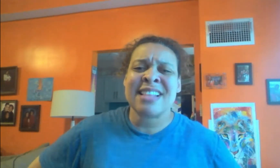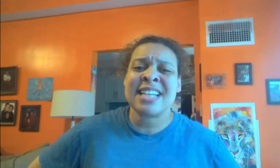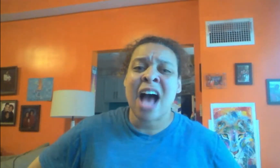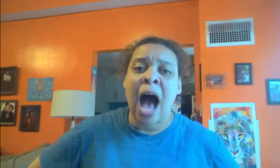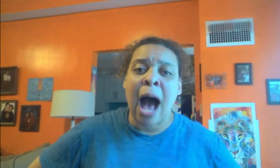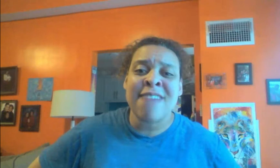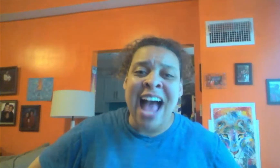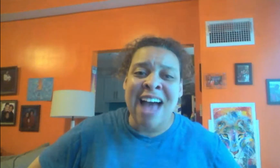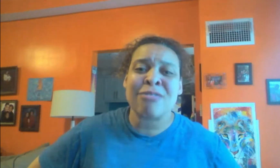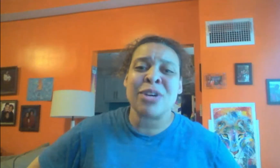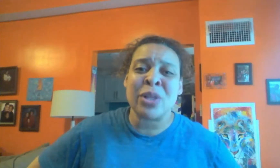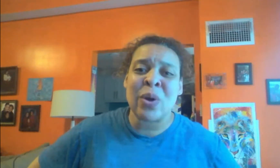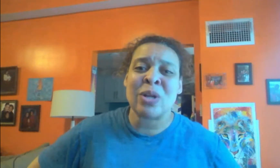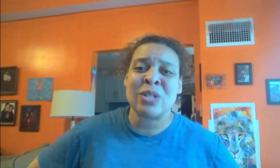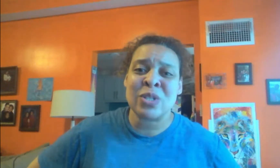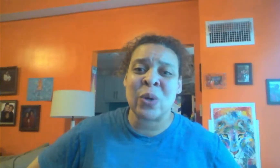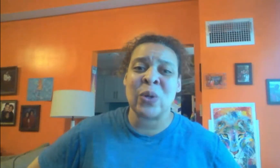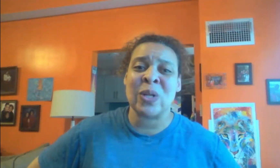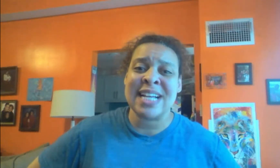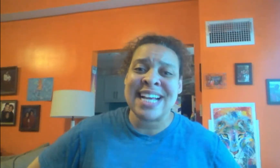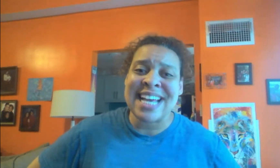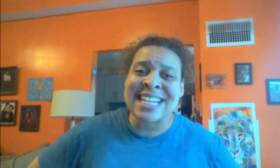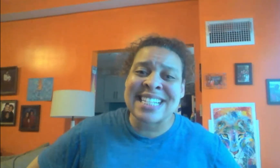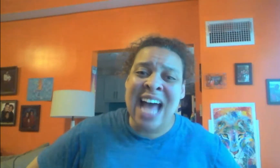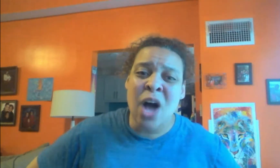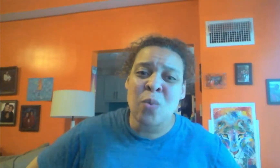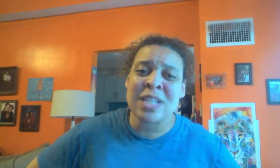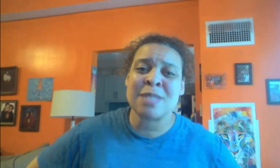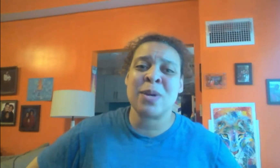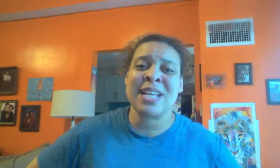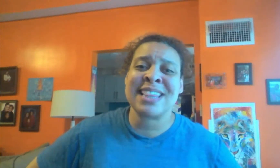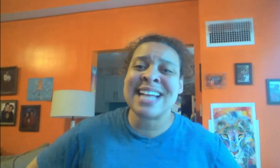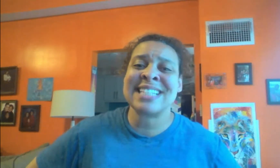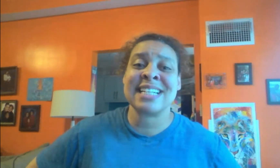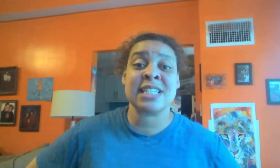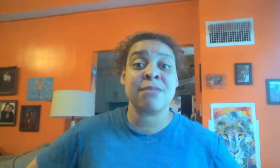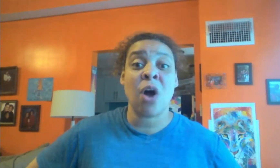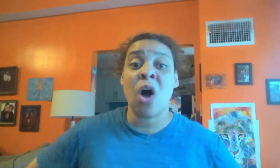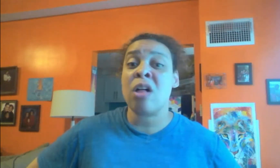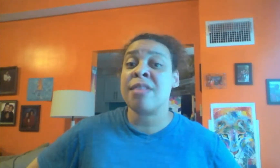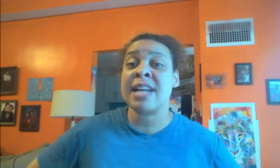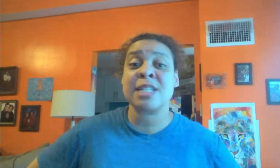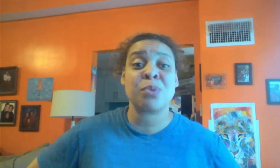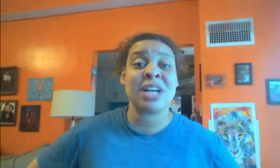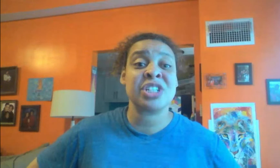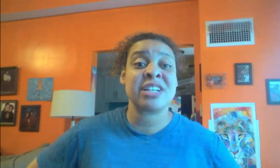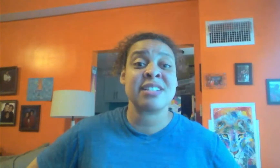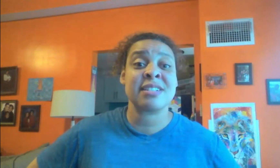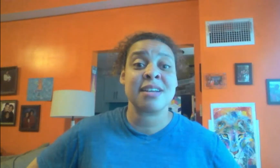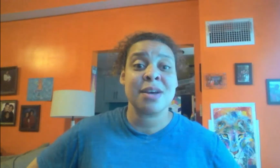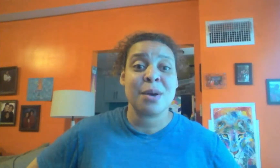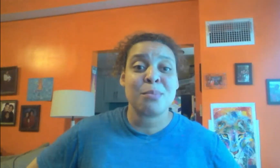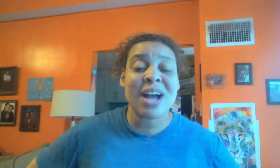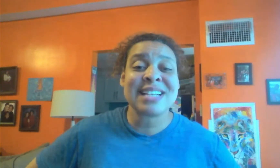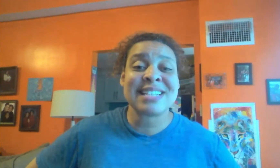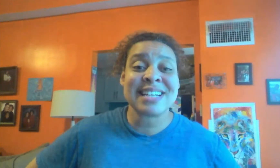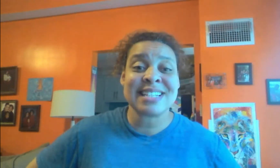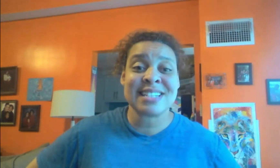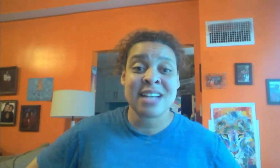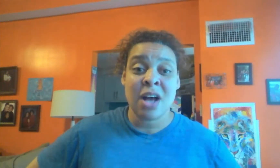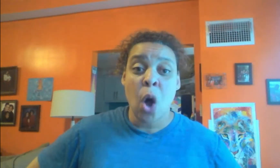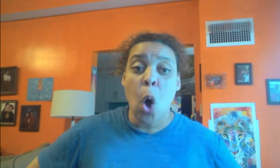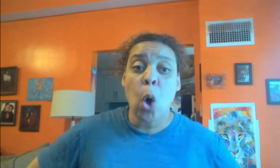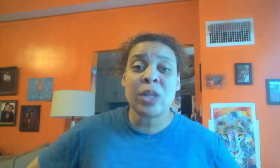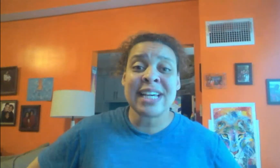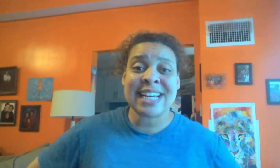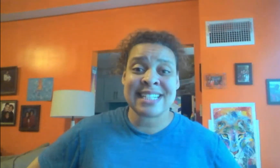measureless depths of every loyal soul, it is now whispering lessons of all that is precious,